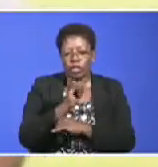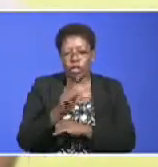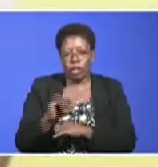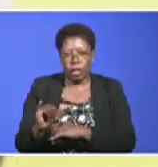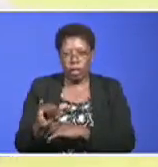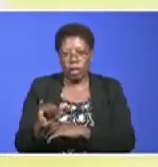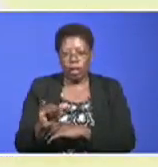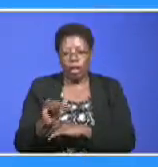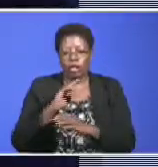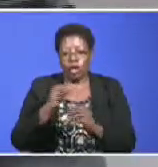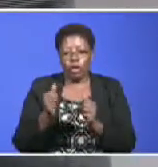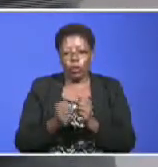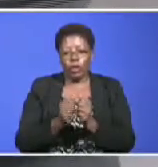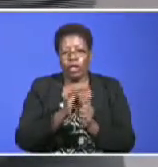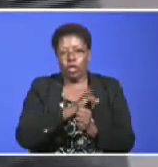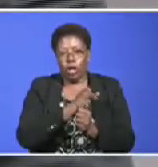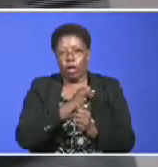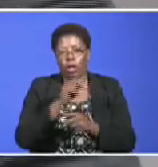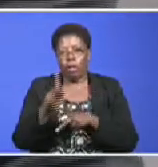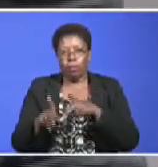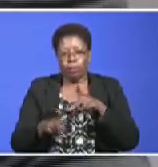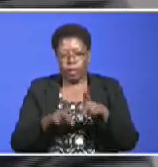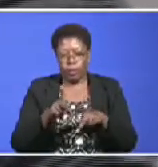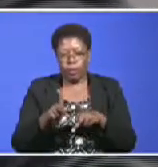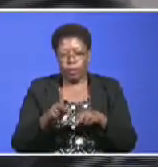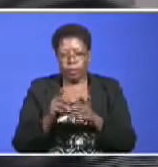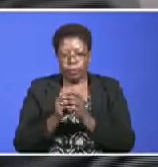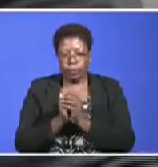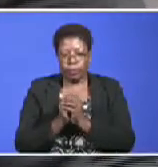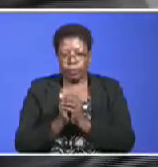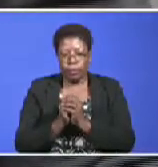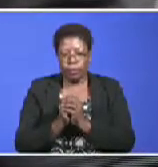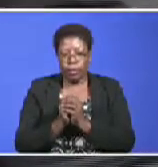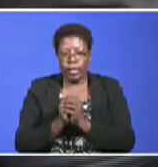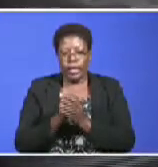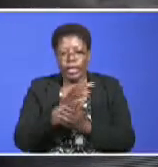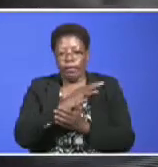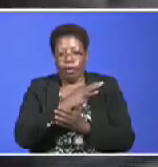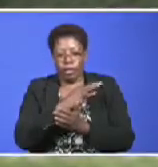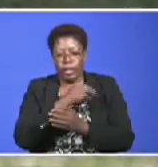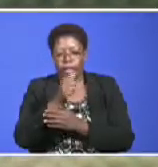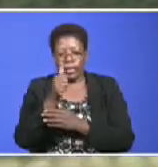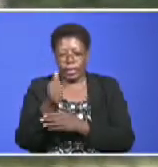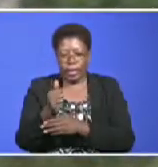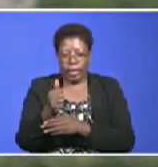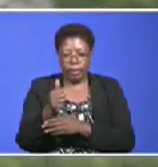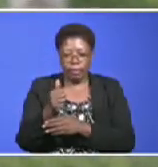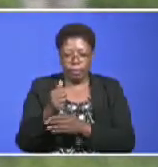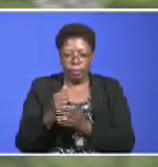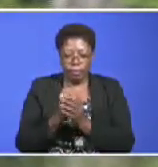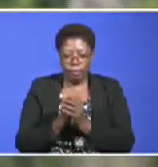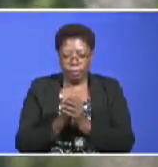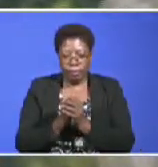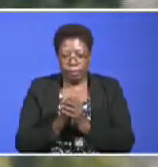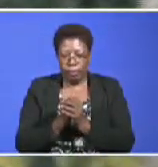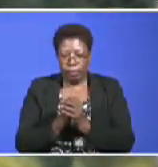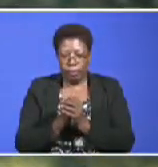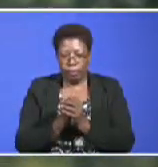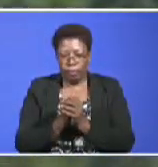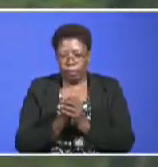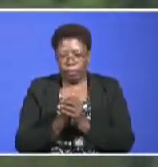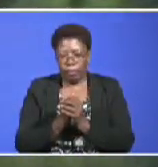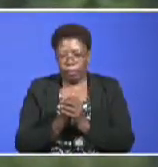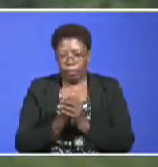their life journeys. His heart has been entrenched at home, where he volunteers his time mentoring youth in the Bahamas through Project Limestone, a